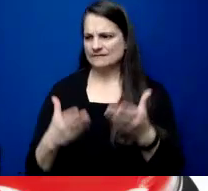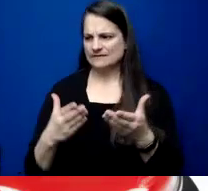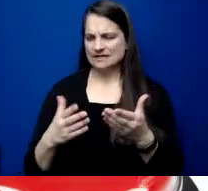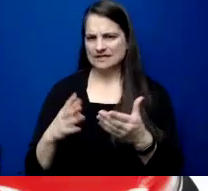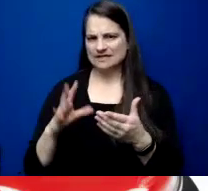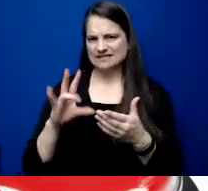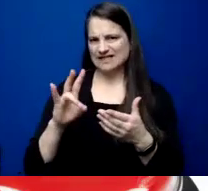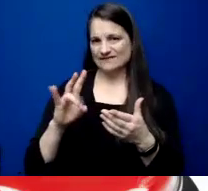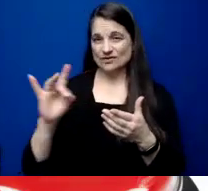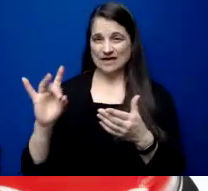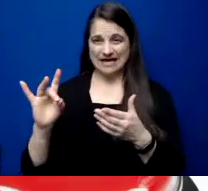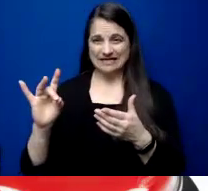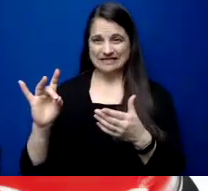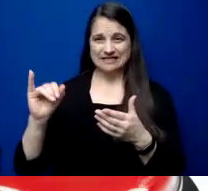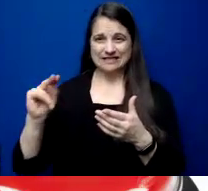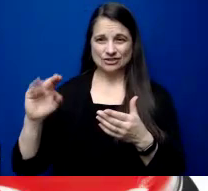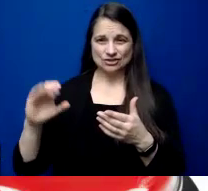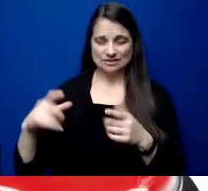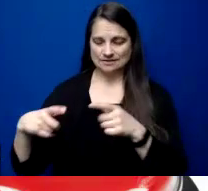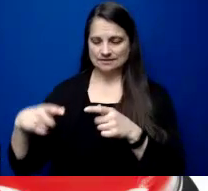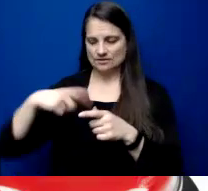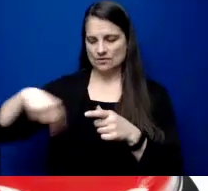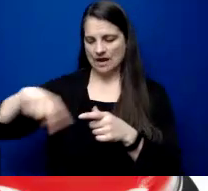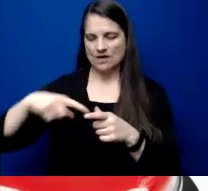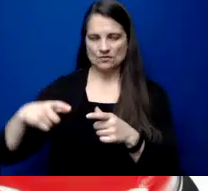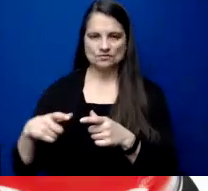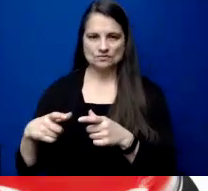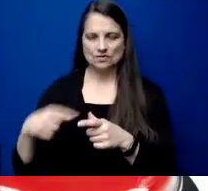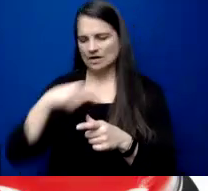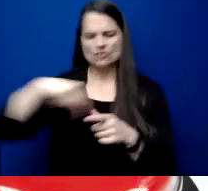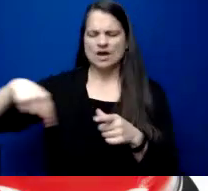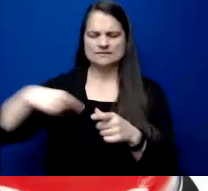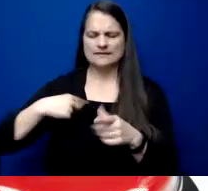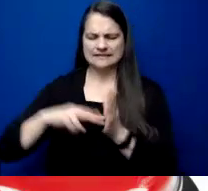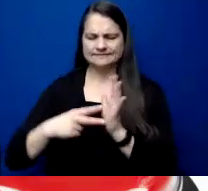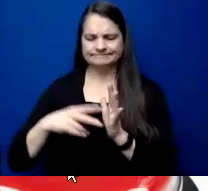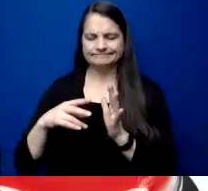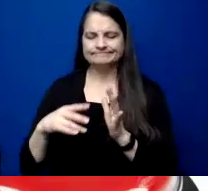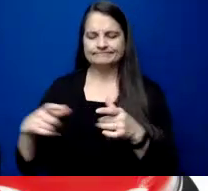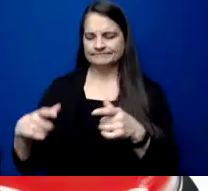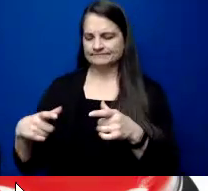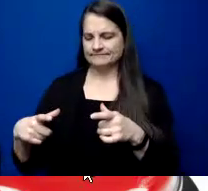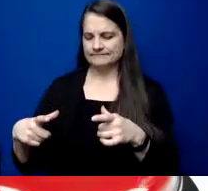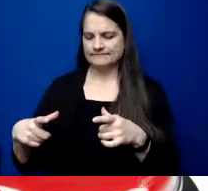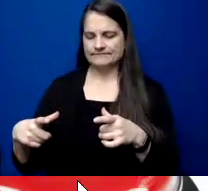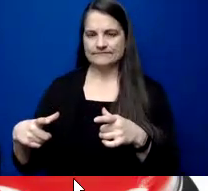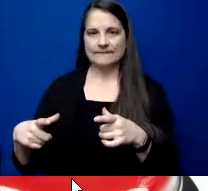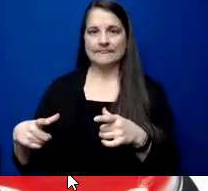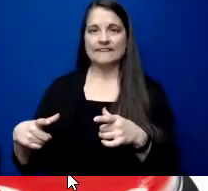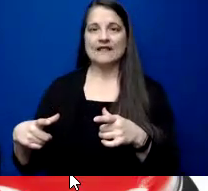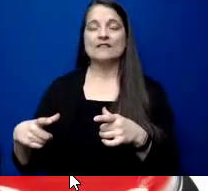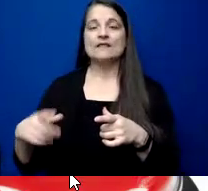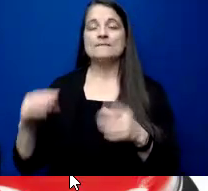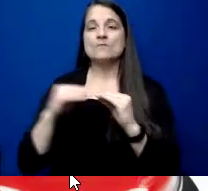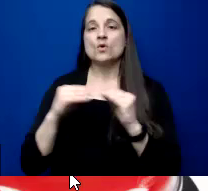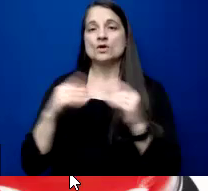maybe 7, 8 inches around or across, I mean, and then in the upper right hand corner is the small version of that. It's called